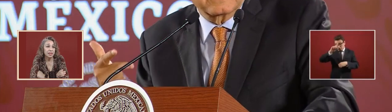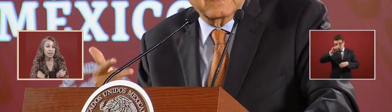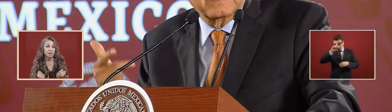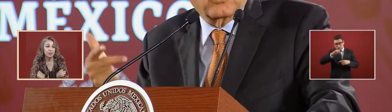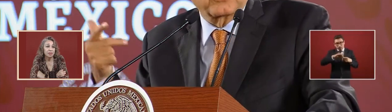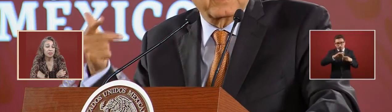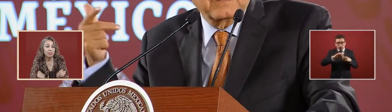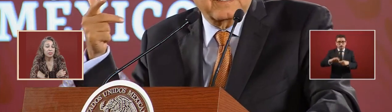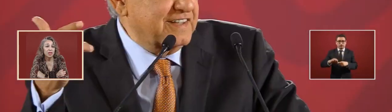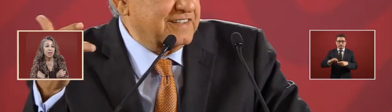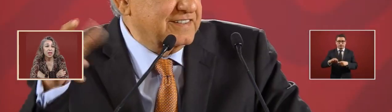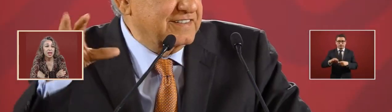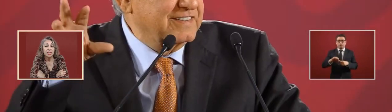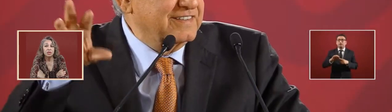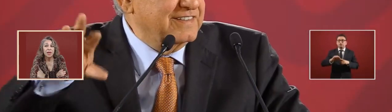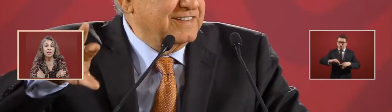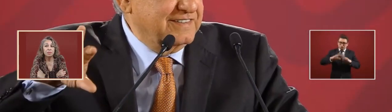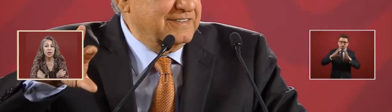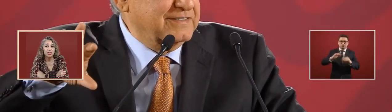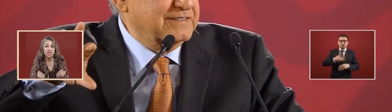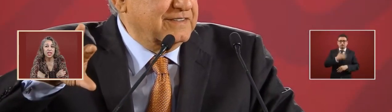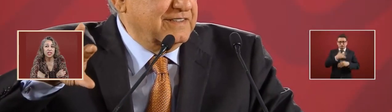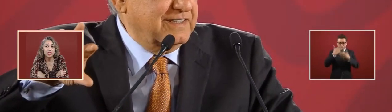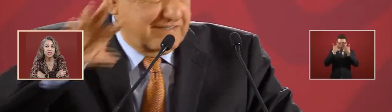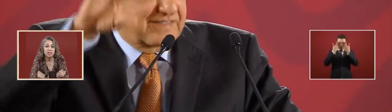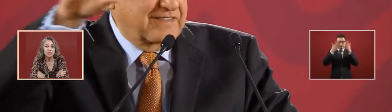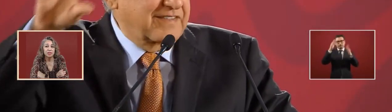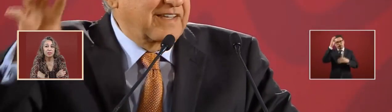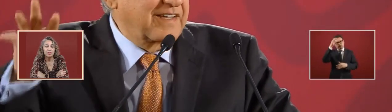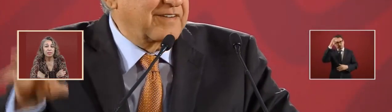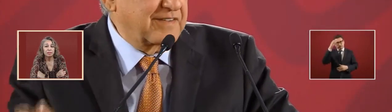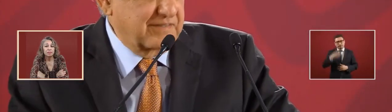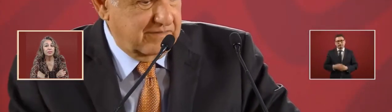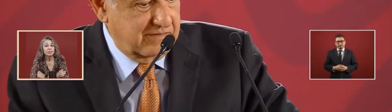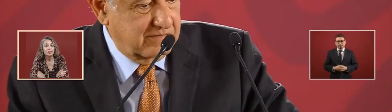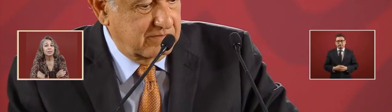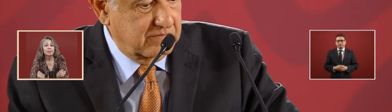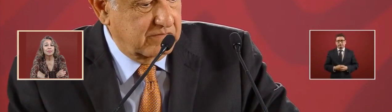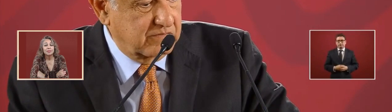orient, y concientizar, and to make them conscientious. Es la